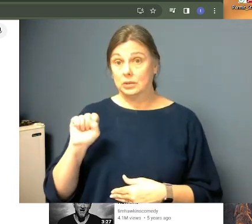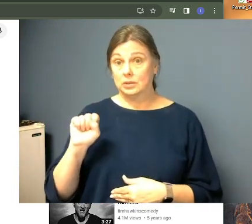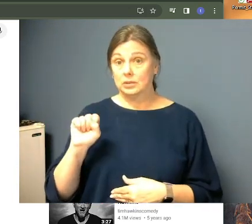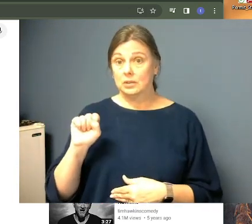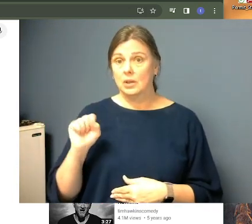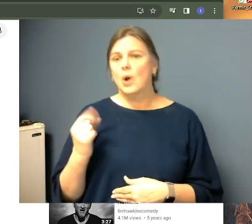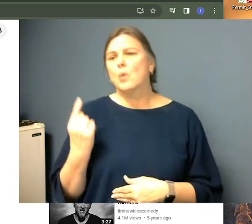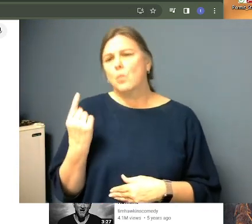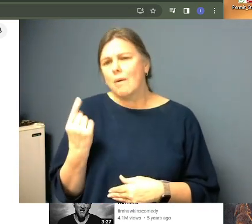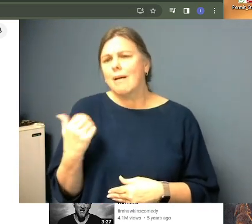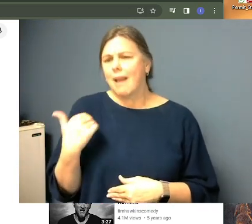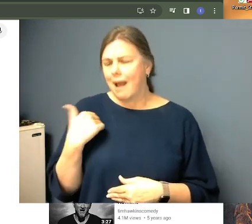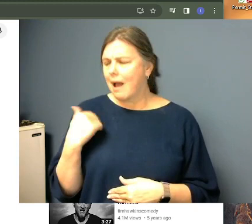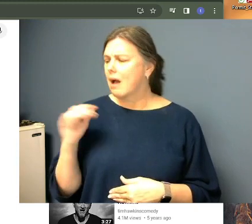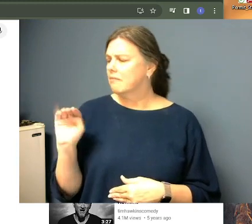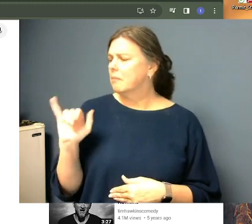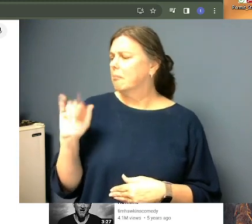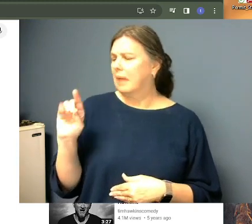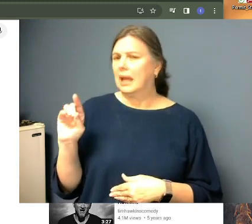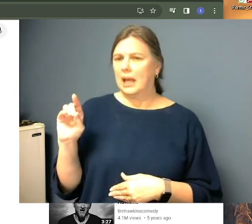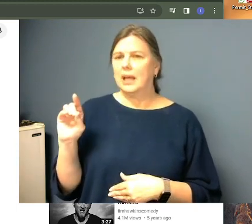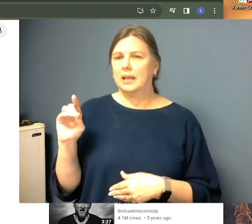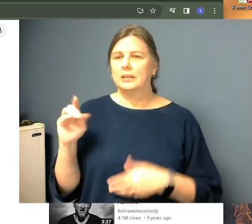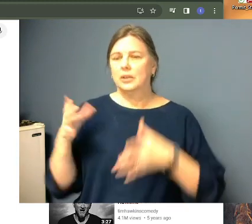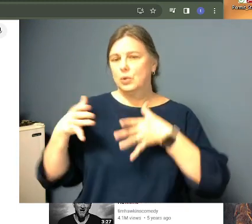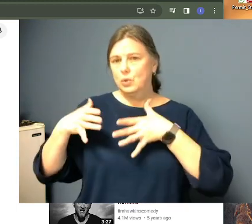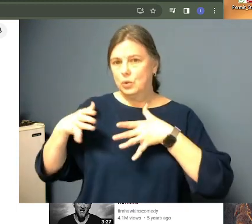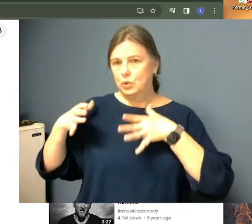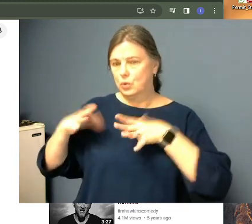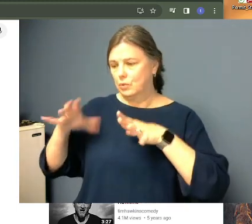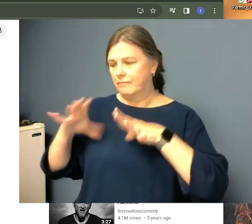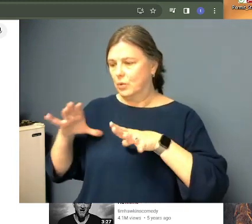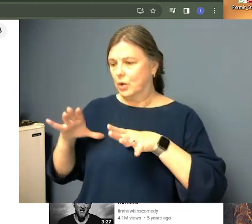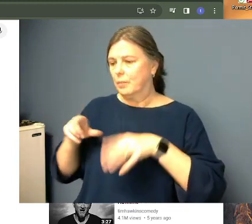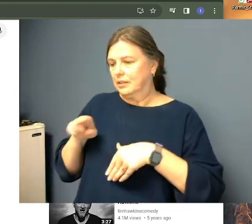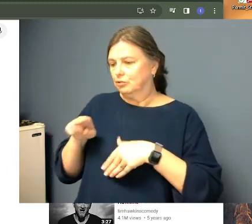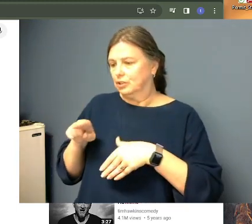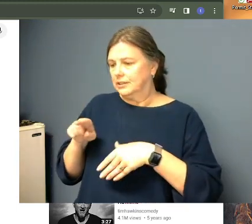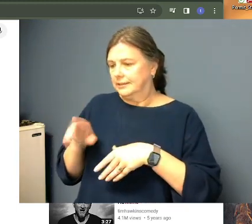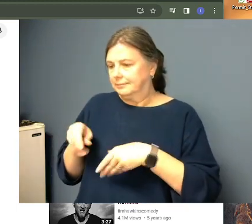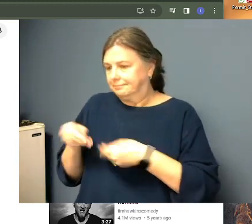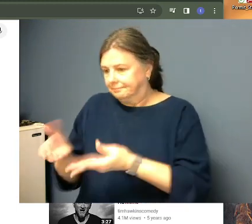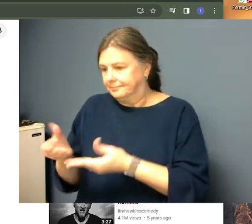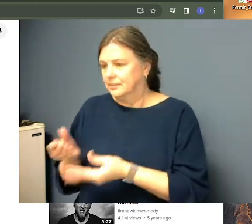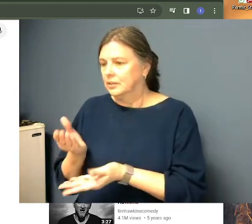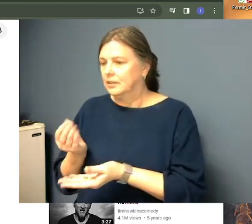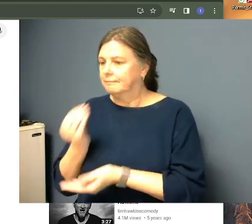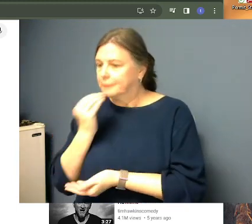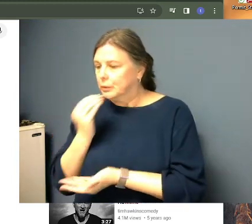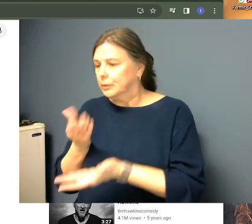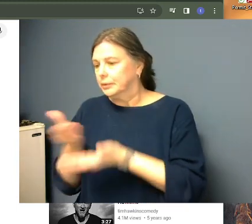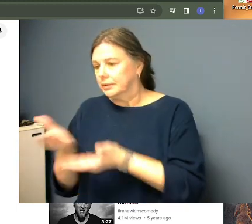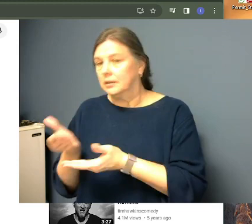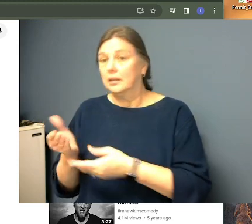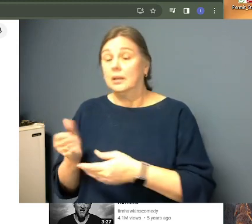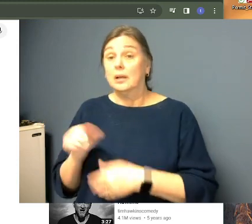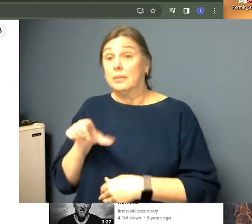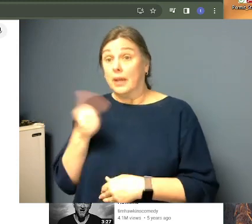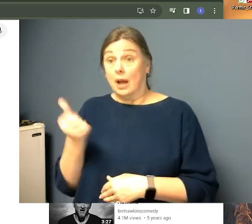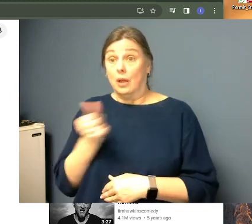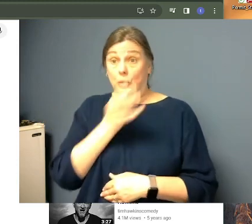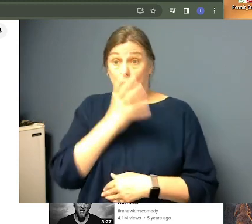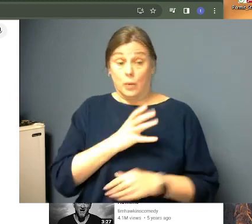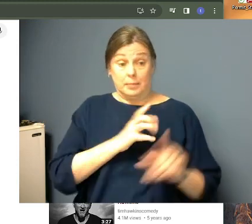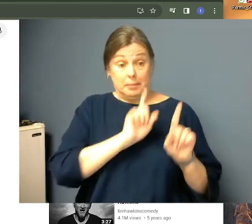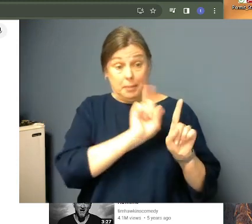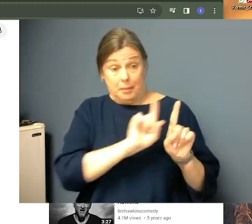maid's uniform and she's serving food. But all the other women, right, reflect